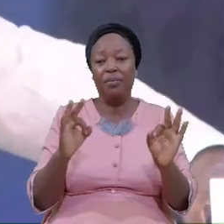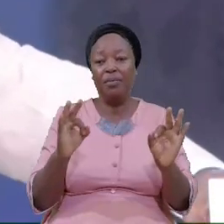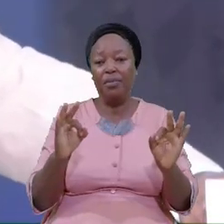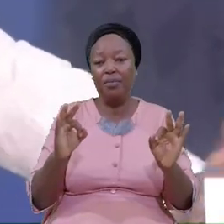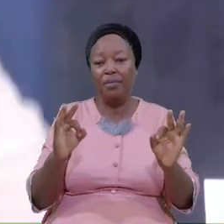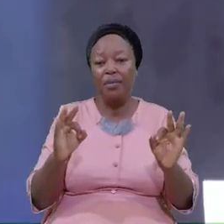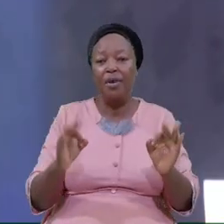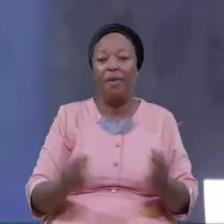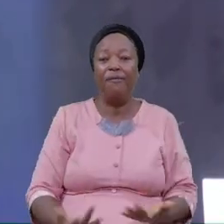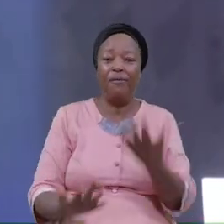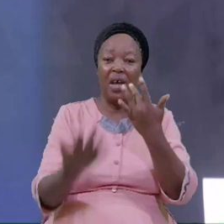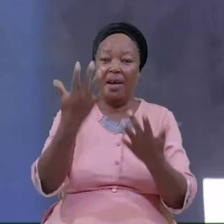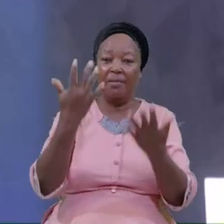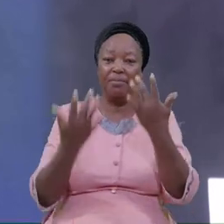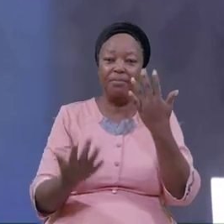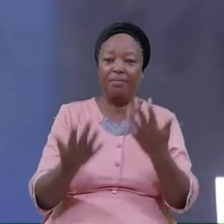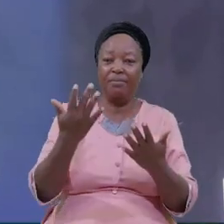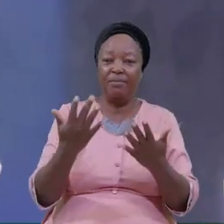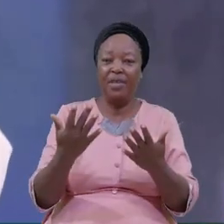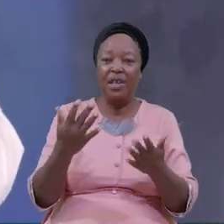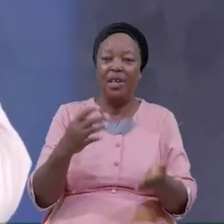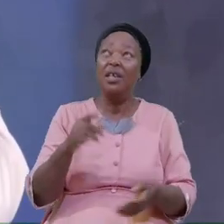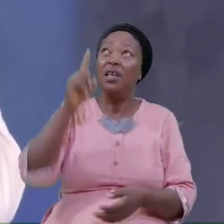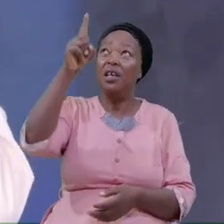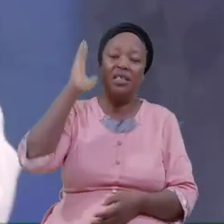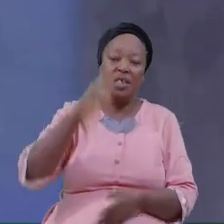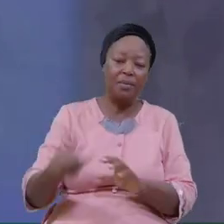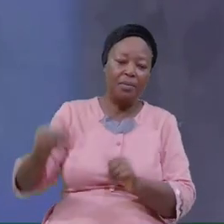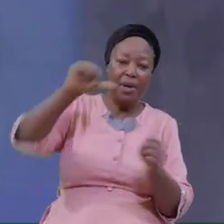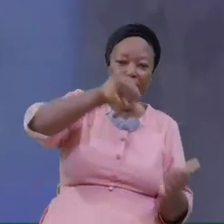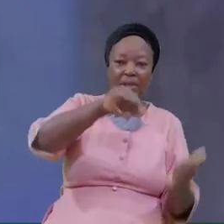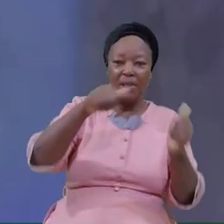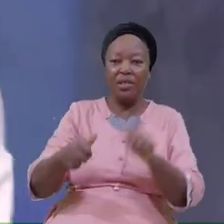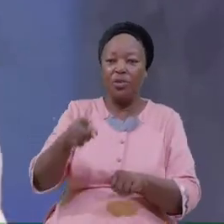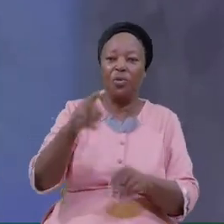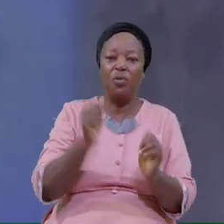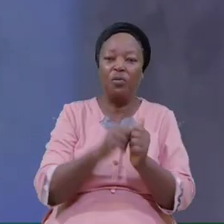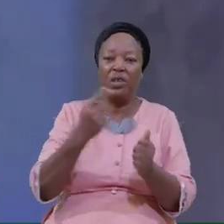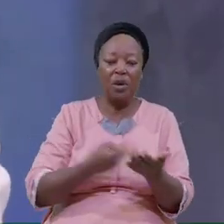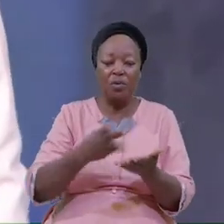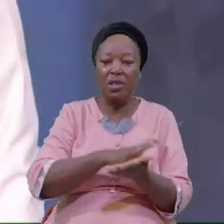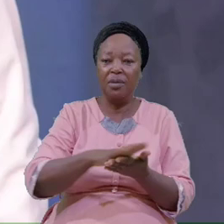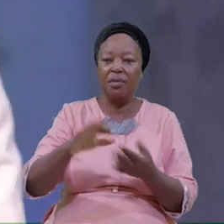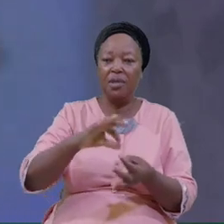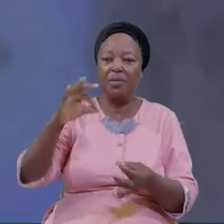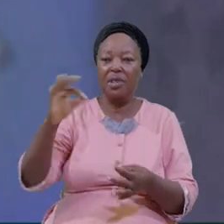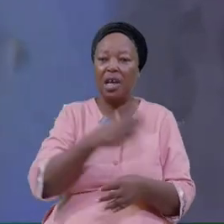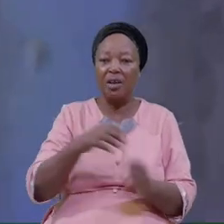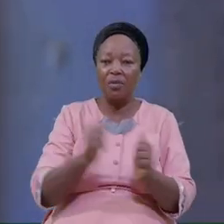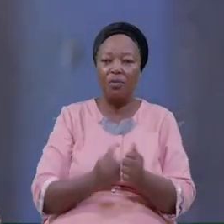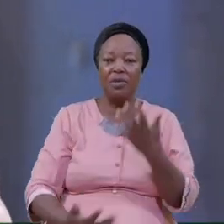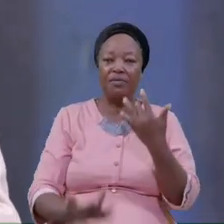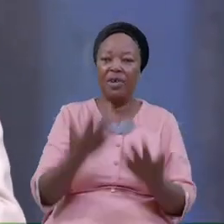Le feu. He shall baptize you with the Holy Ghost and with fire. Et il vous baptisera du Saint-Esprit et de